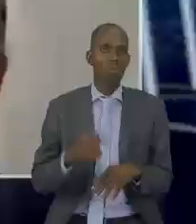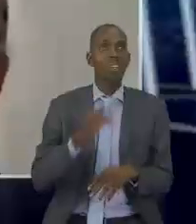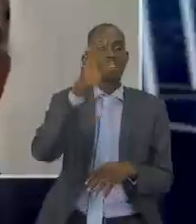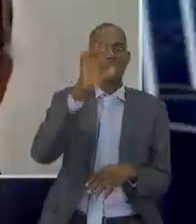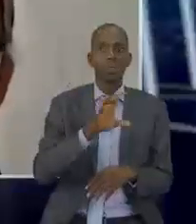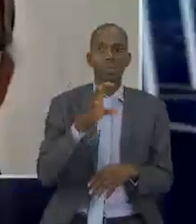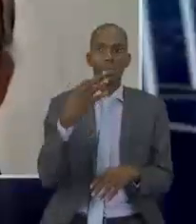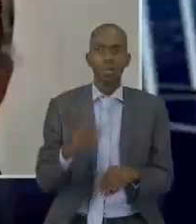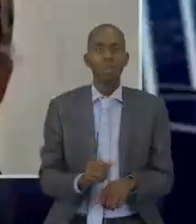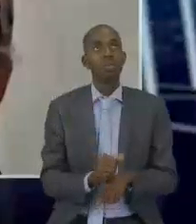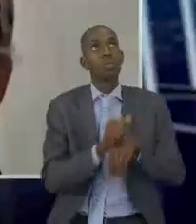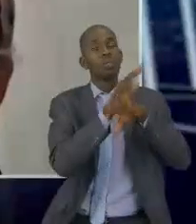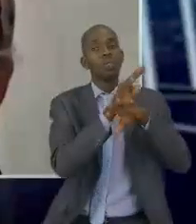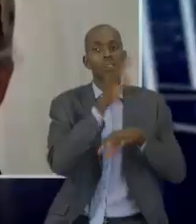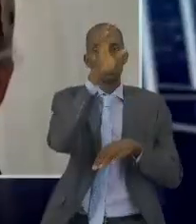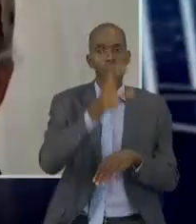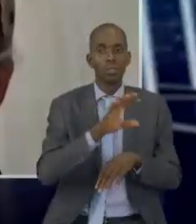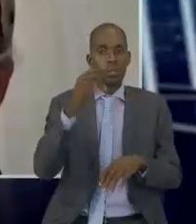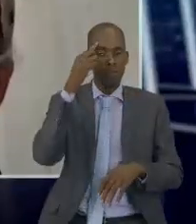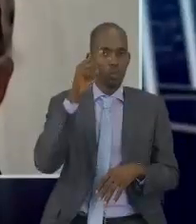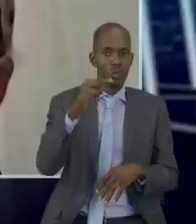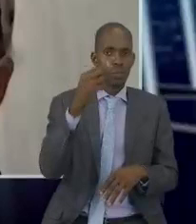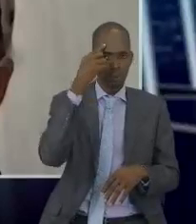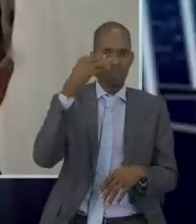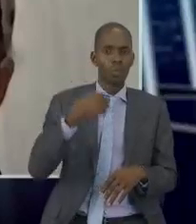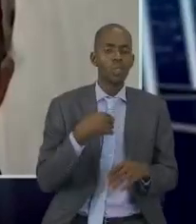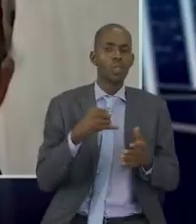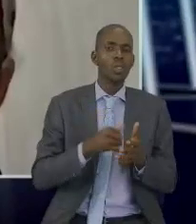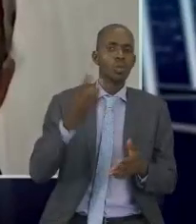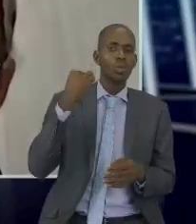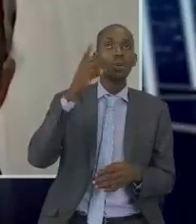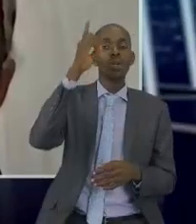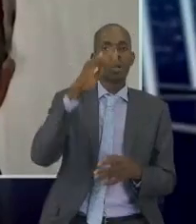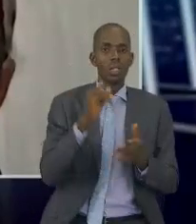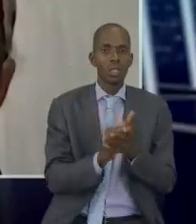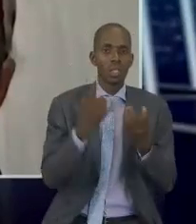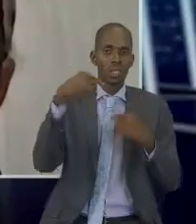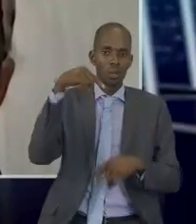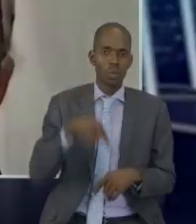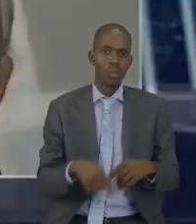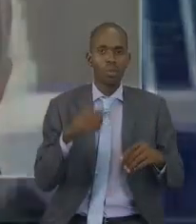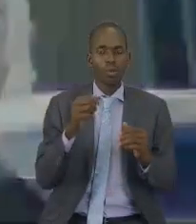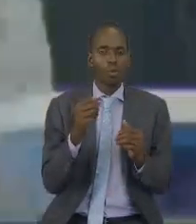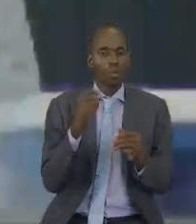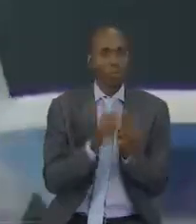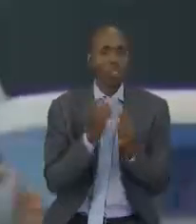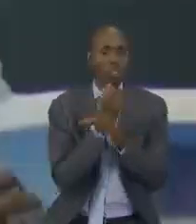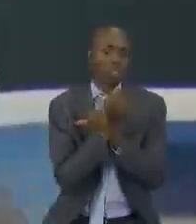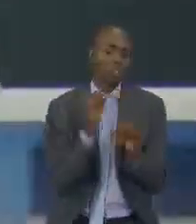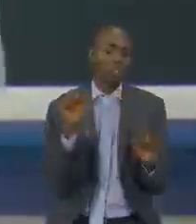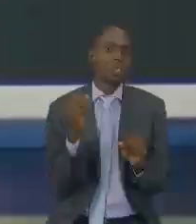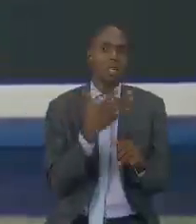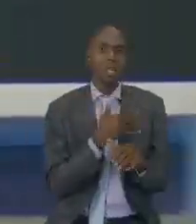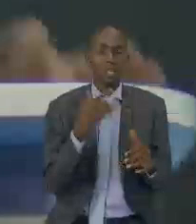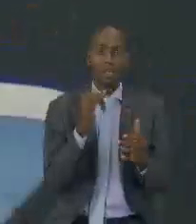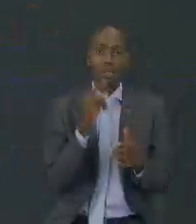for you and for me, it was God that came down with salvation. And he says, and God